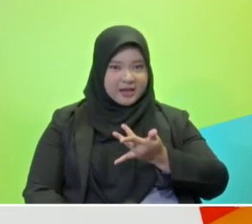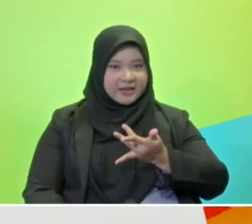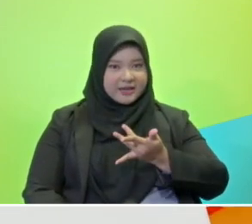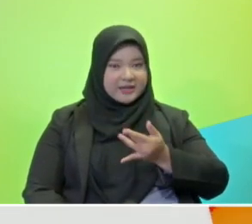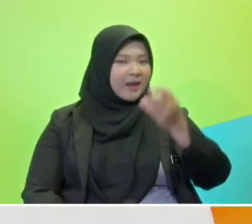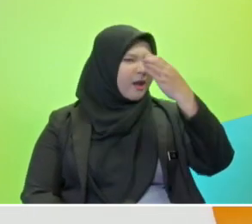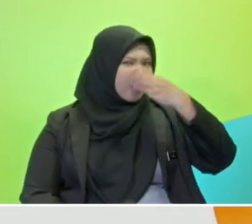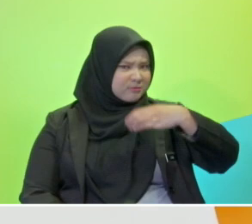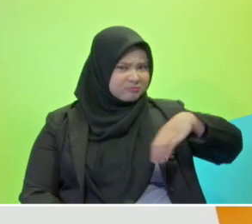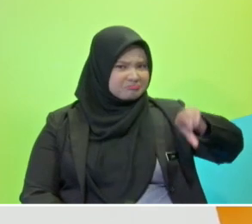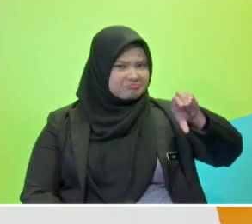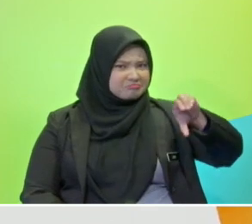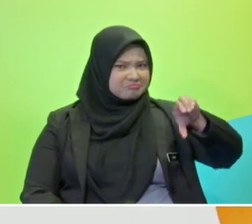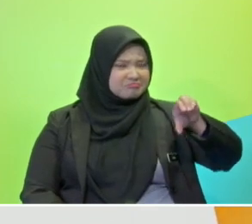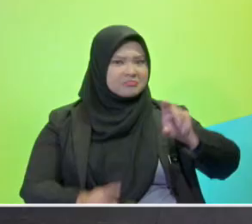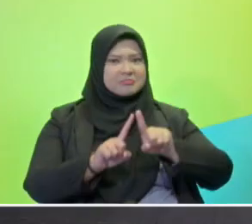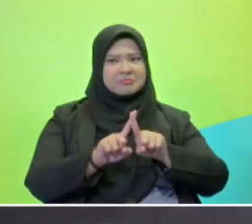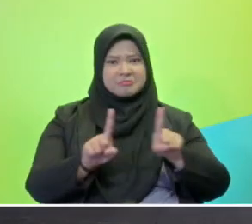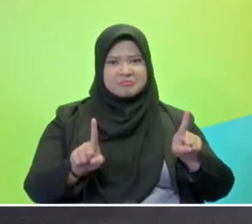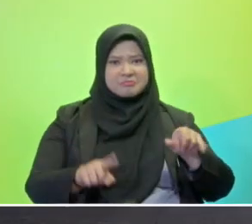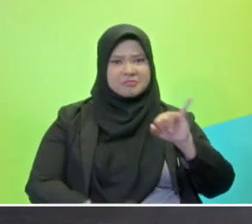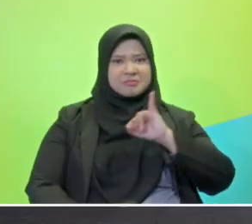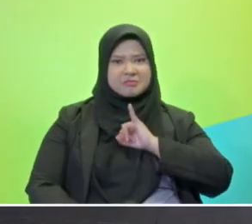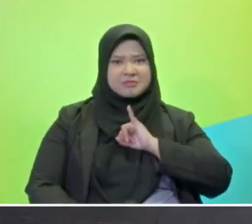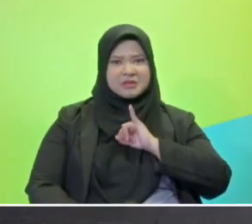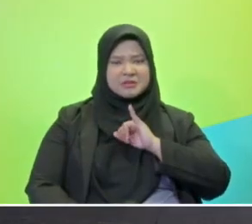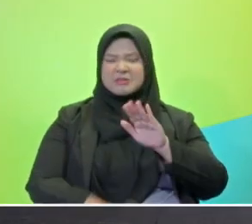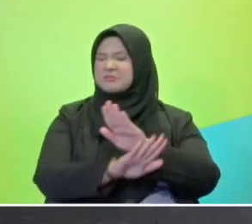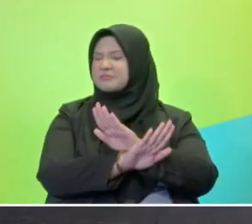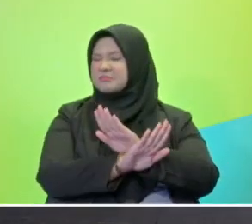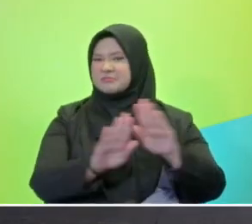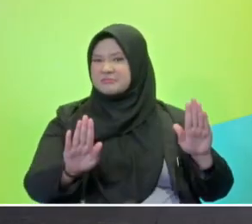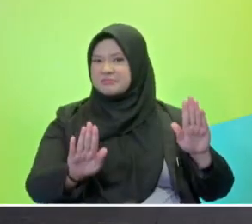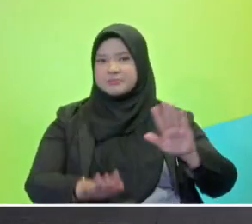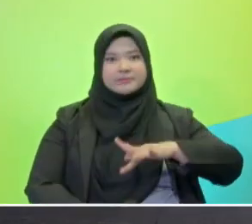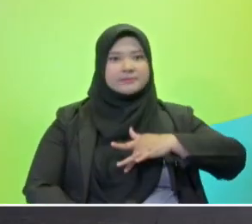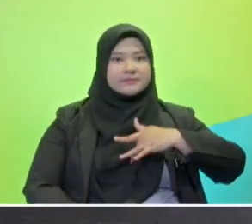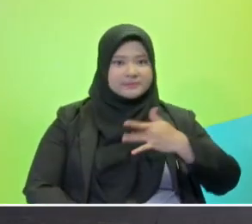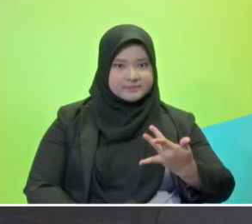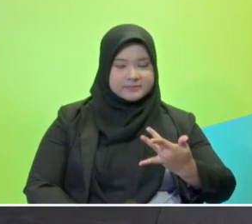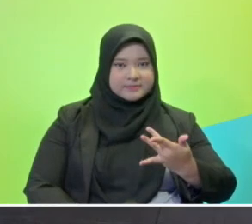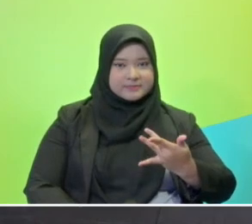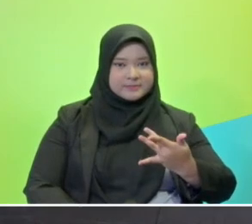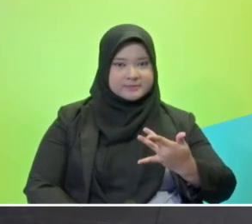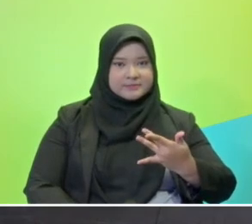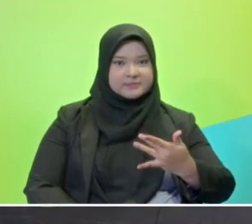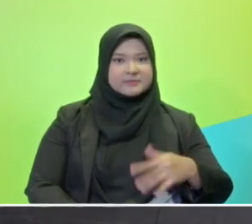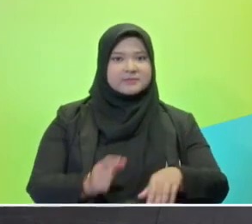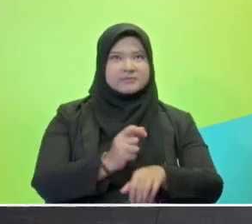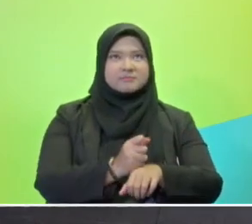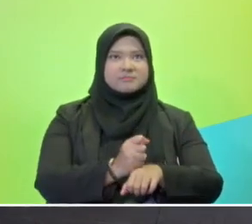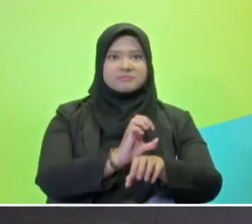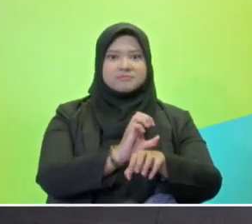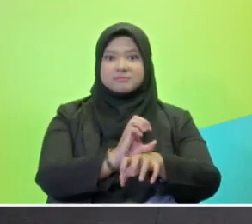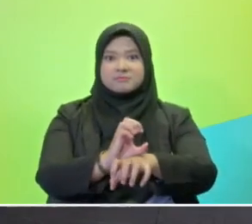Cockroach! Yeah. Very cute! Creepy! Okay, yeah. Well it's done. It's many too. Yes, exactly. Well done, Mirza. Okay, so one unicorn?